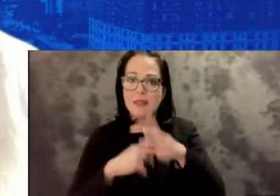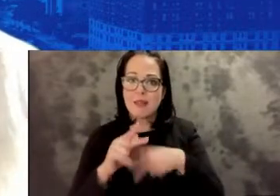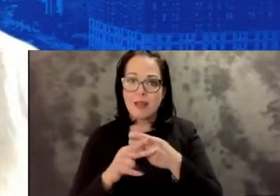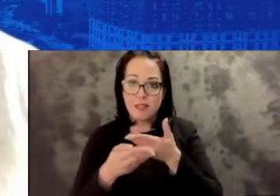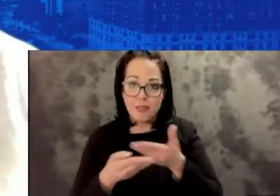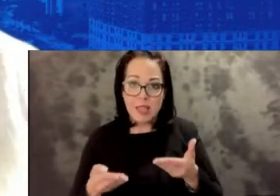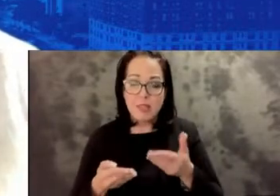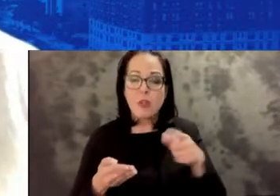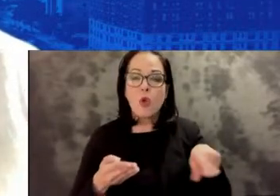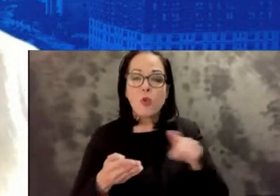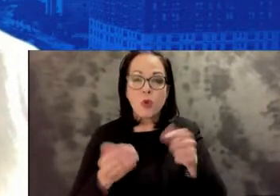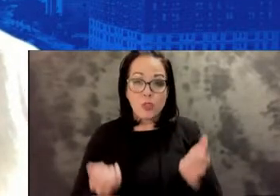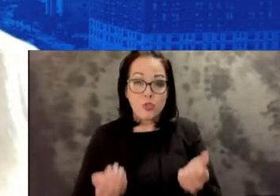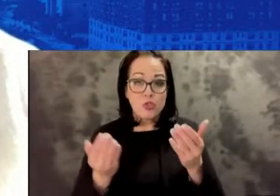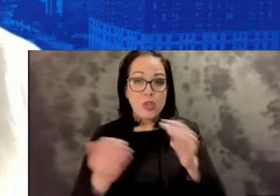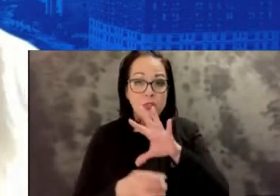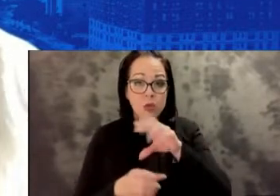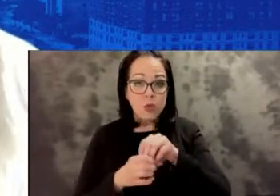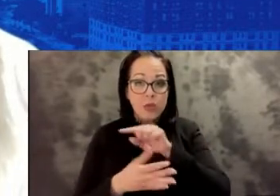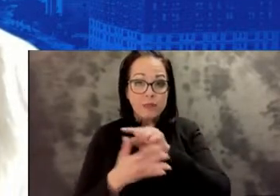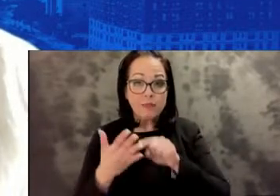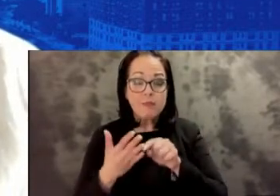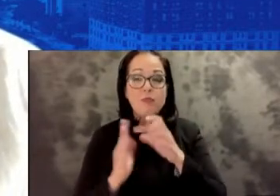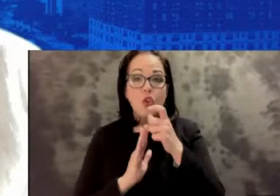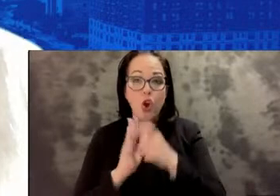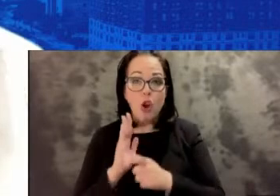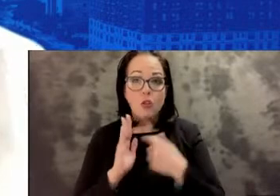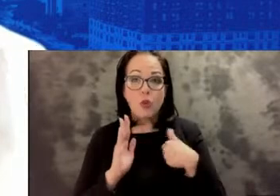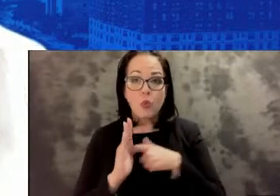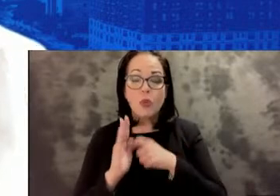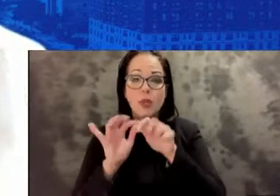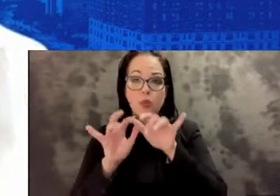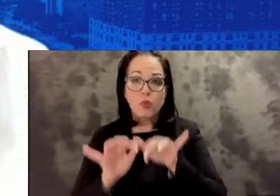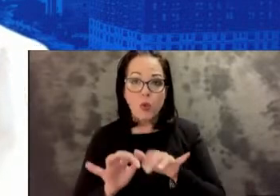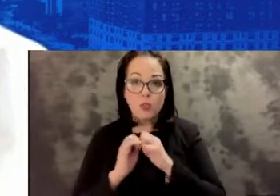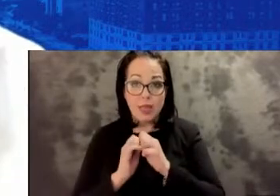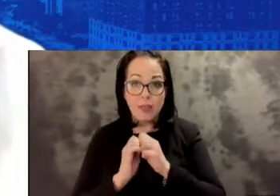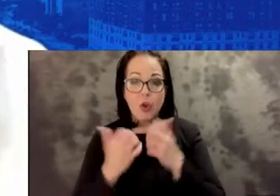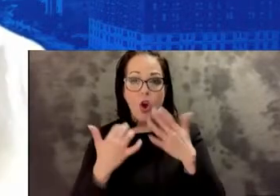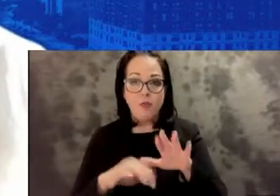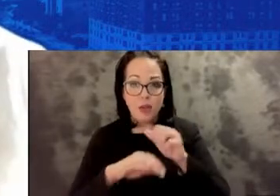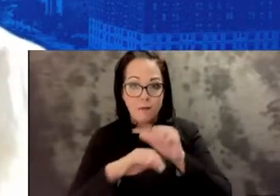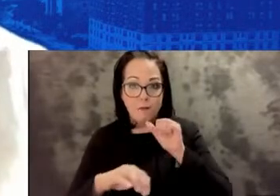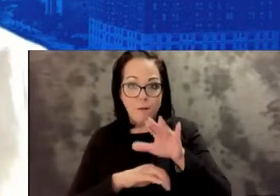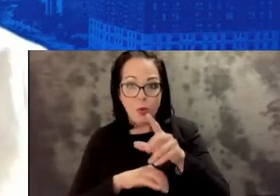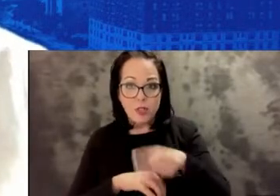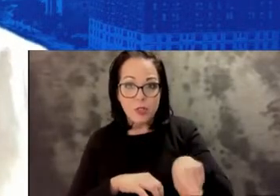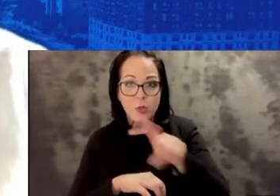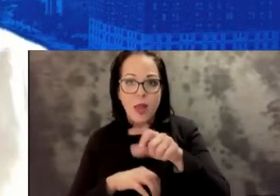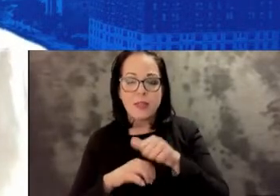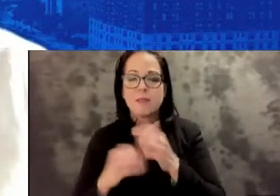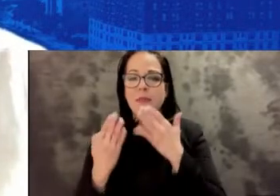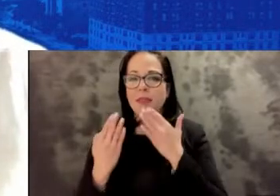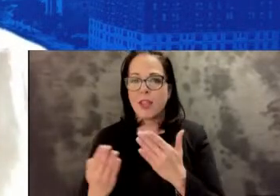These suggestions are included in an article that we wrote together, which I've already forwarded to you. Thank you.